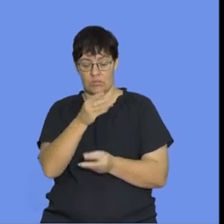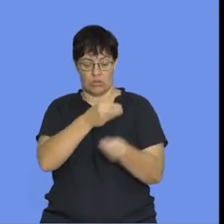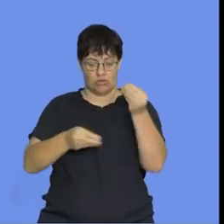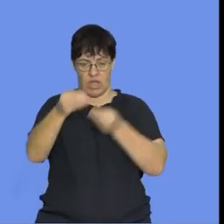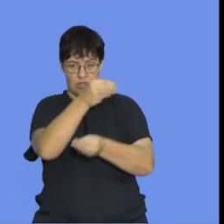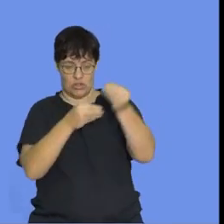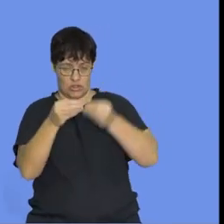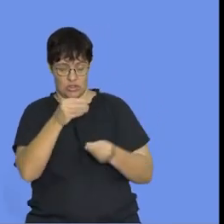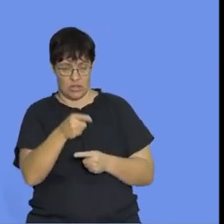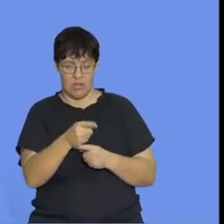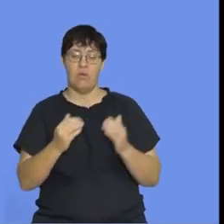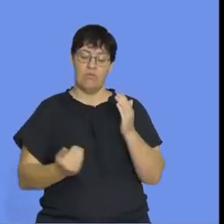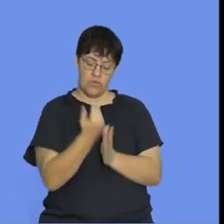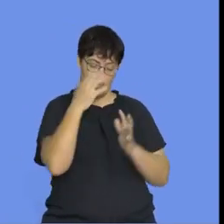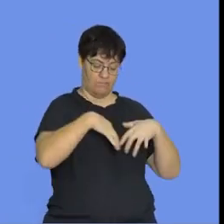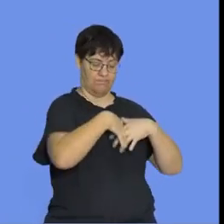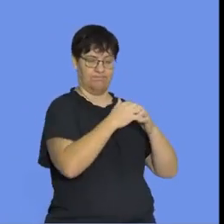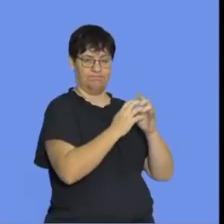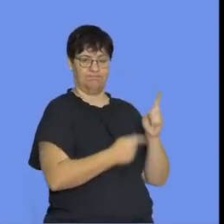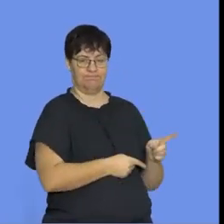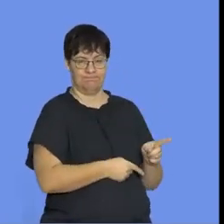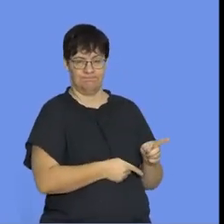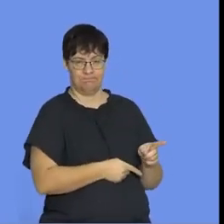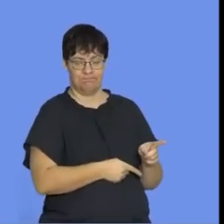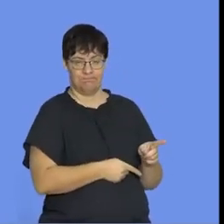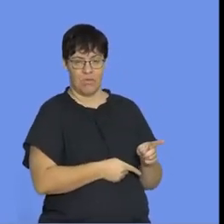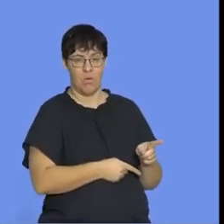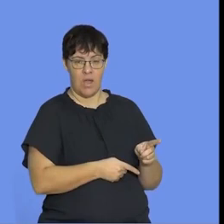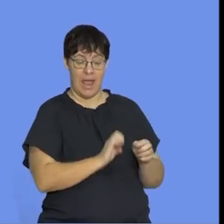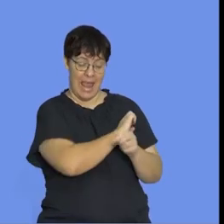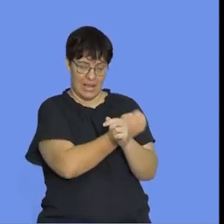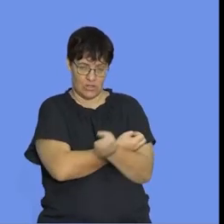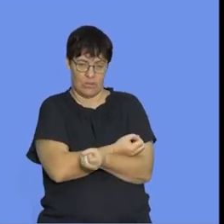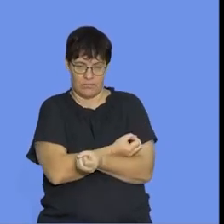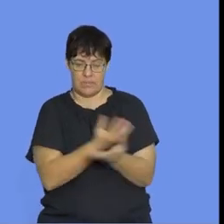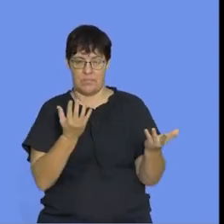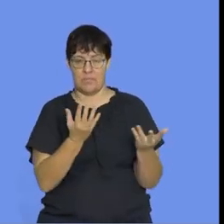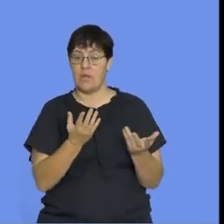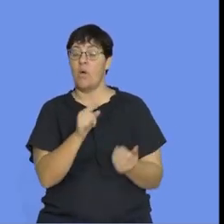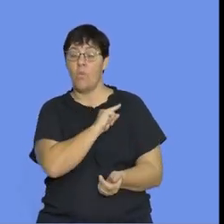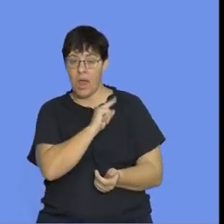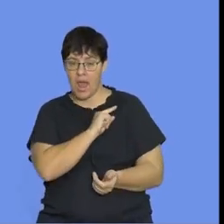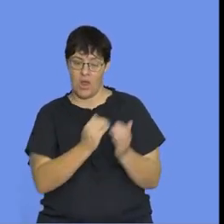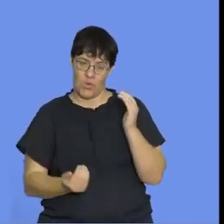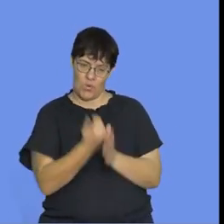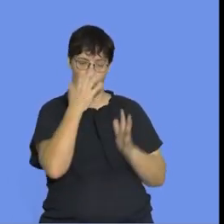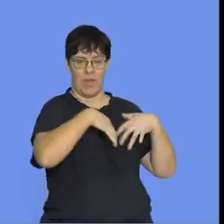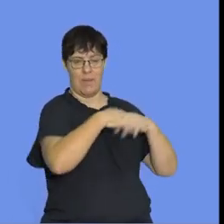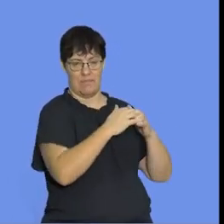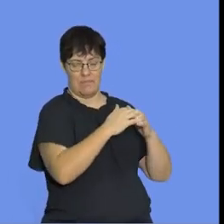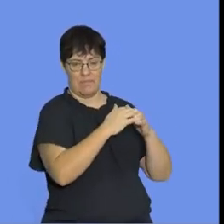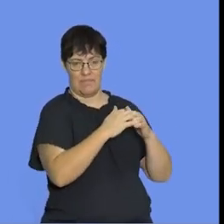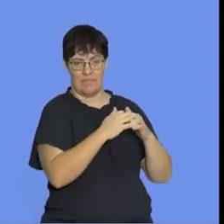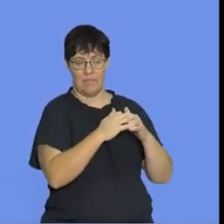new substances are actually formed. So the release of energy only happens when new bonds are formed. But when bonds are